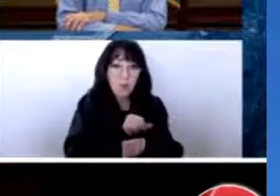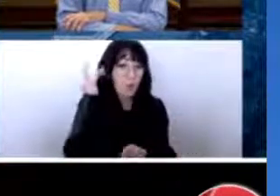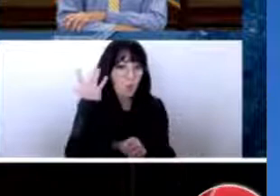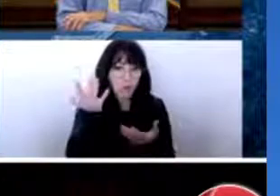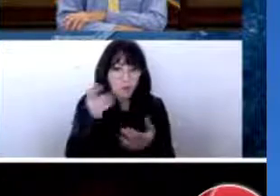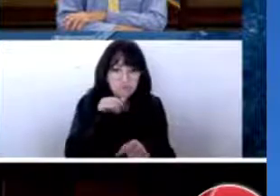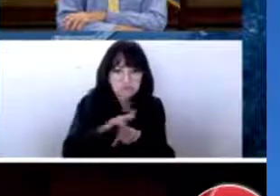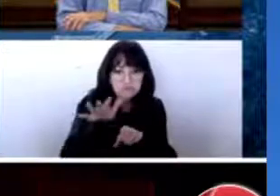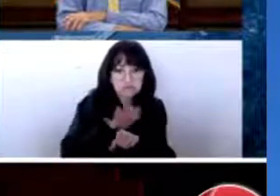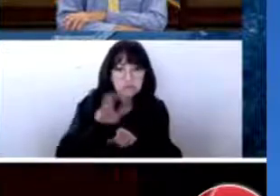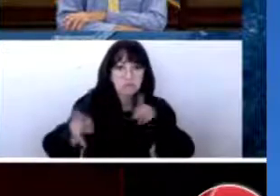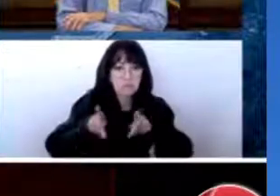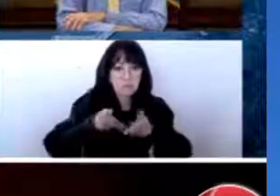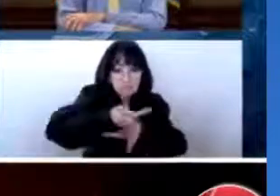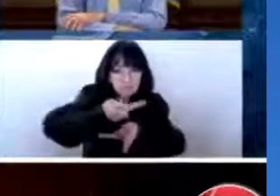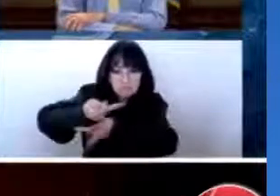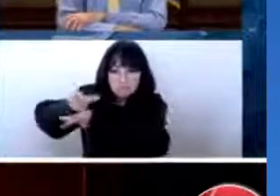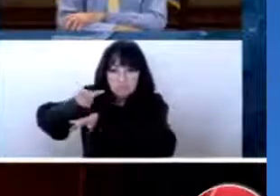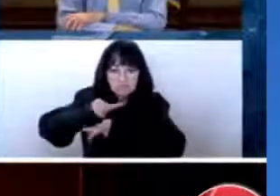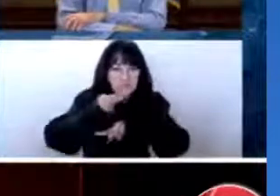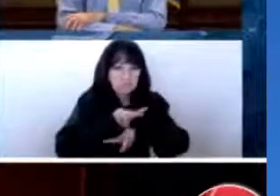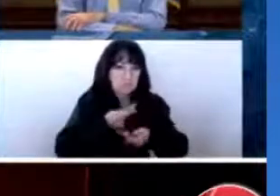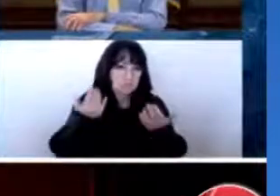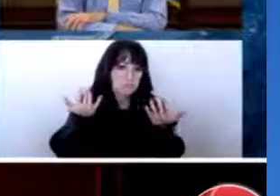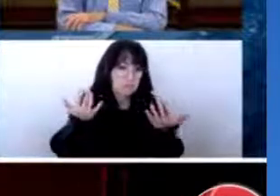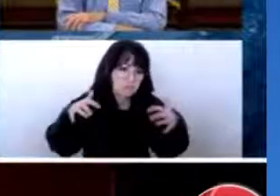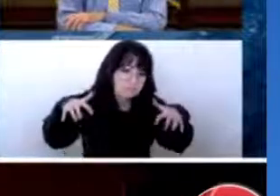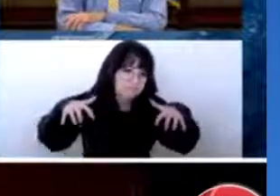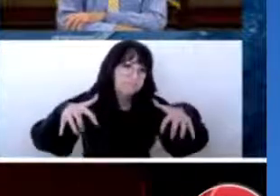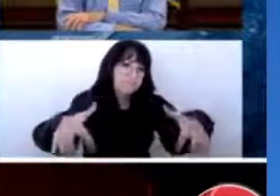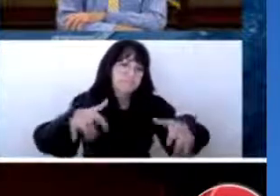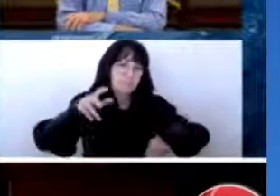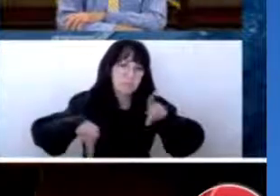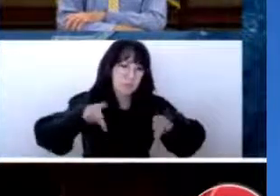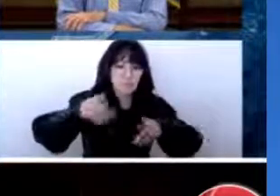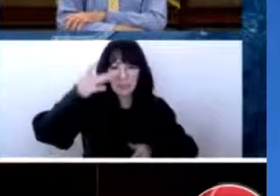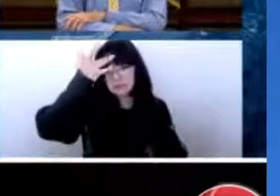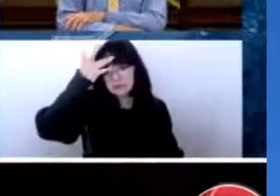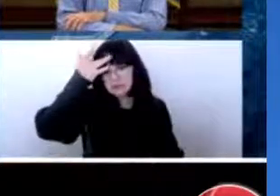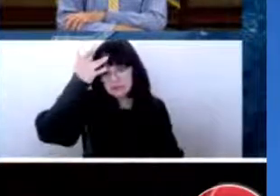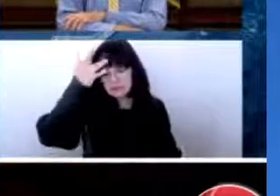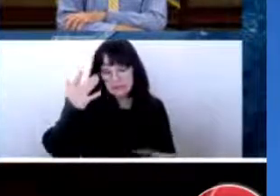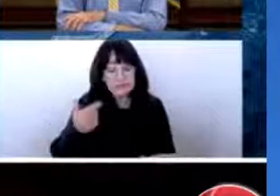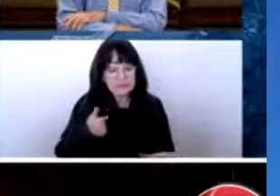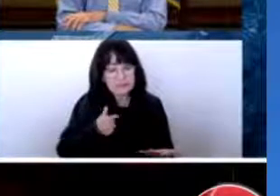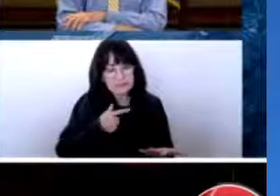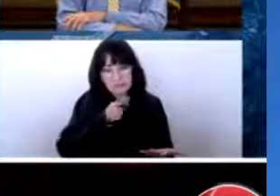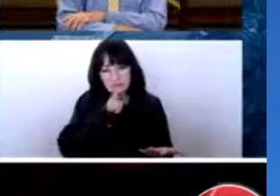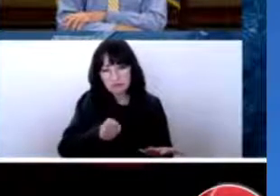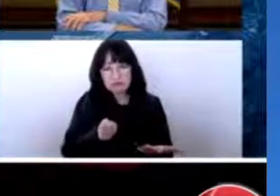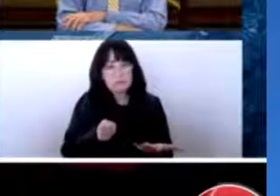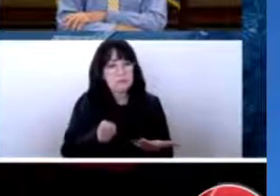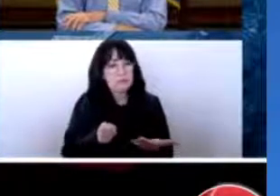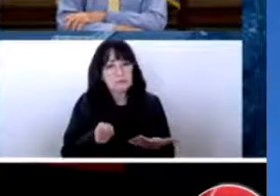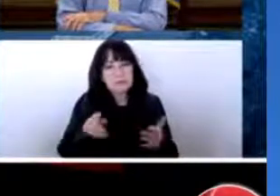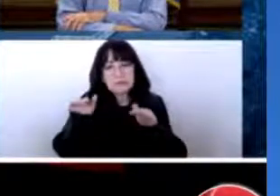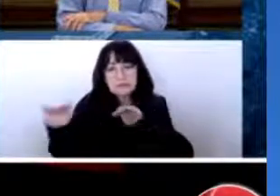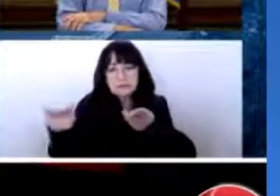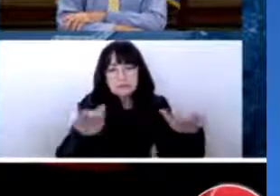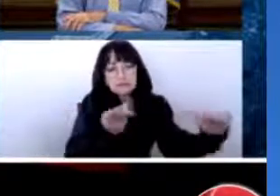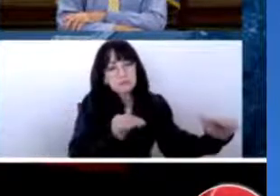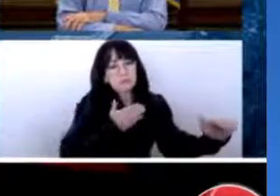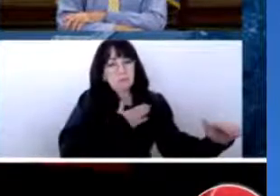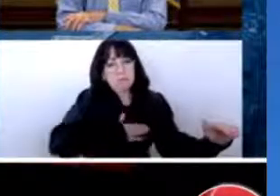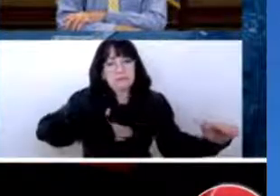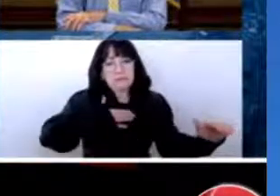creating opportunities for the virus to spread to others. AJ, I know you have an important update as well. Some of the actions